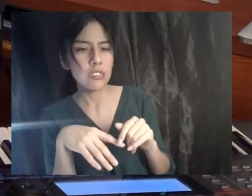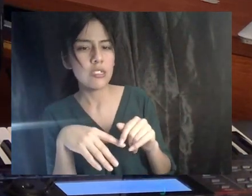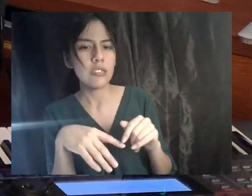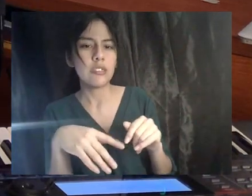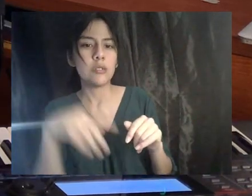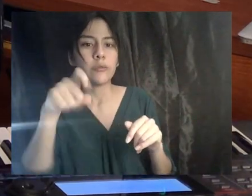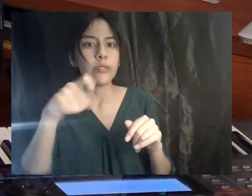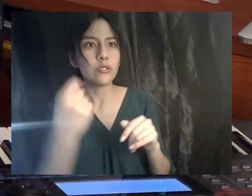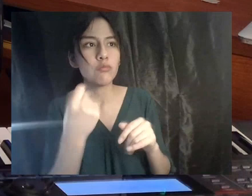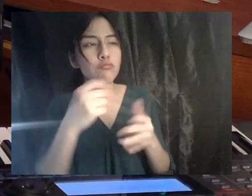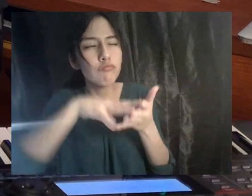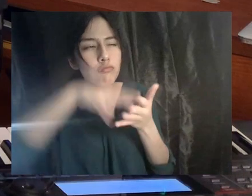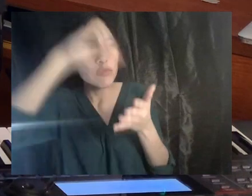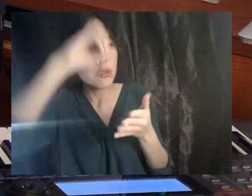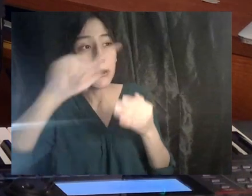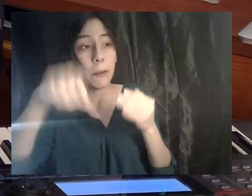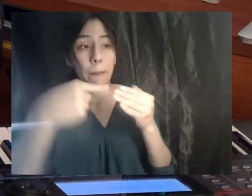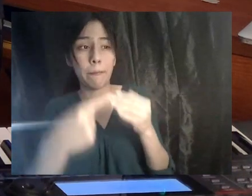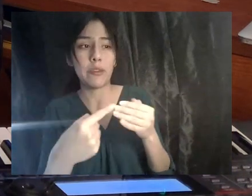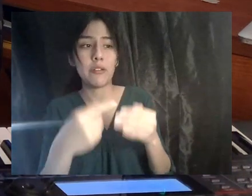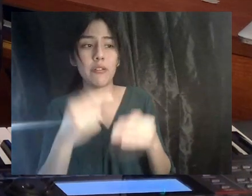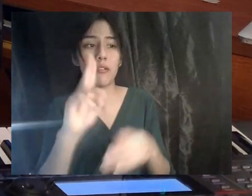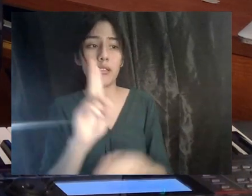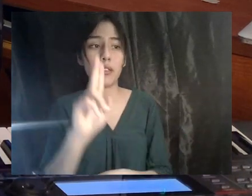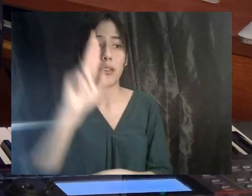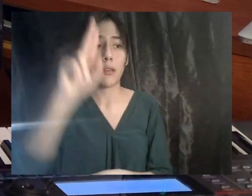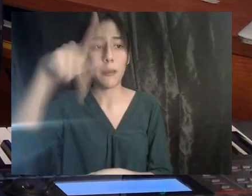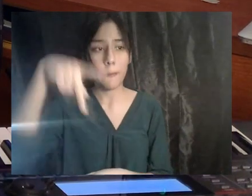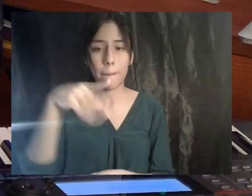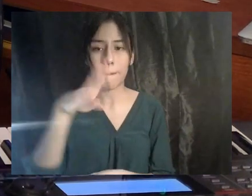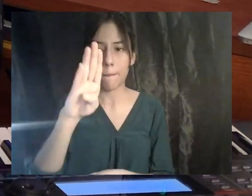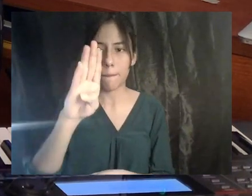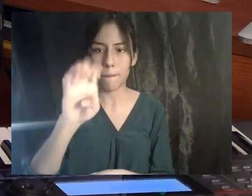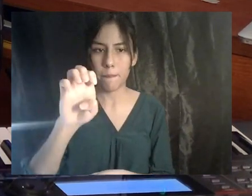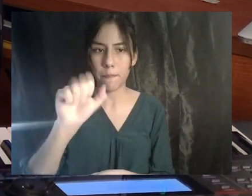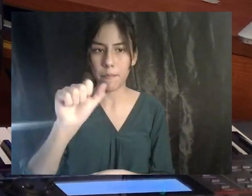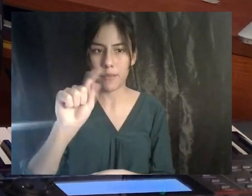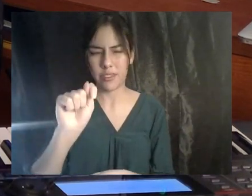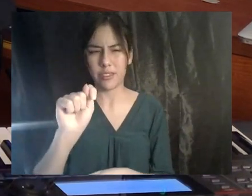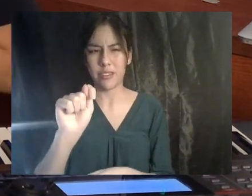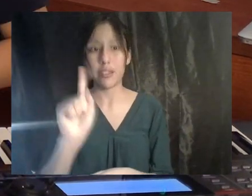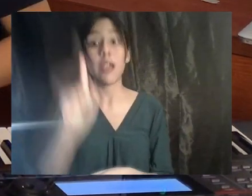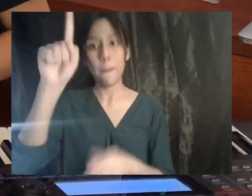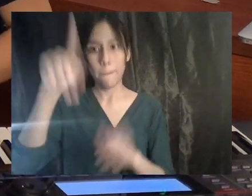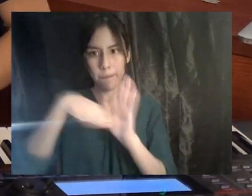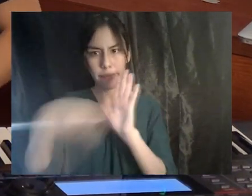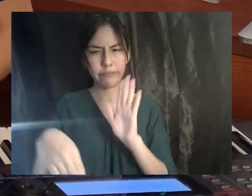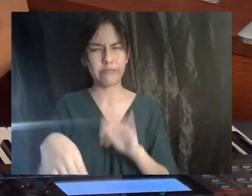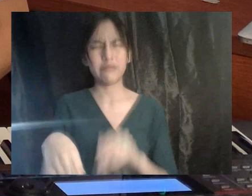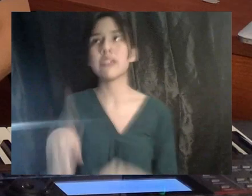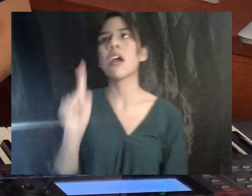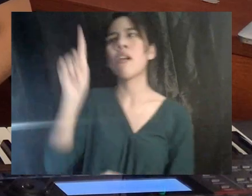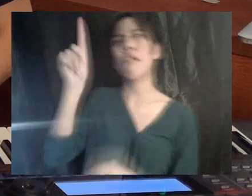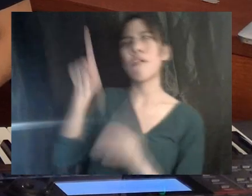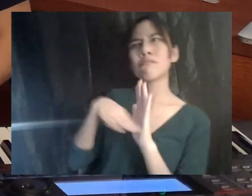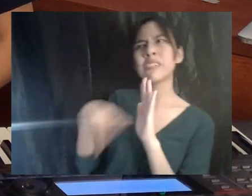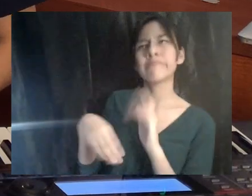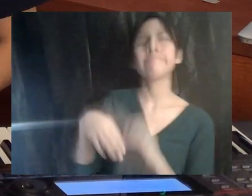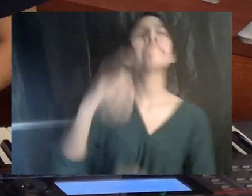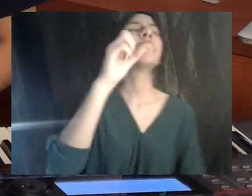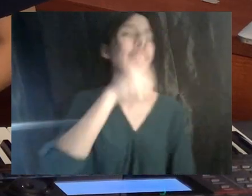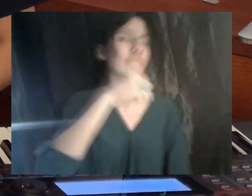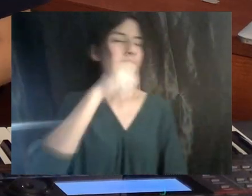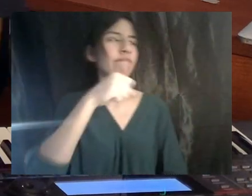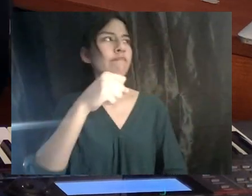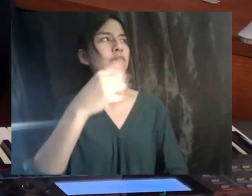to learn about what we call the upbeat. The upbeat. The upbeat.